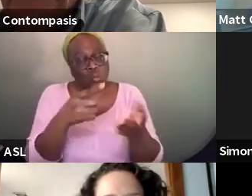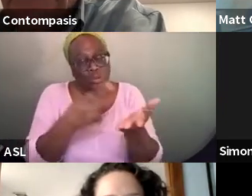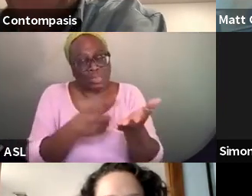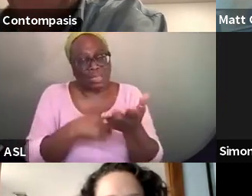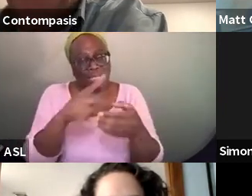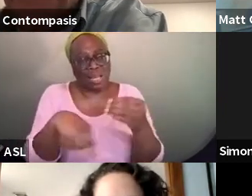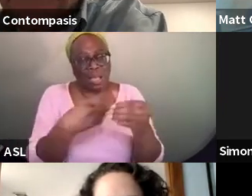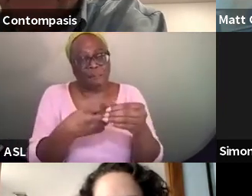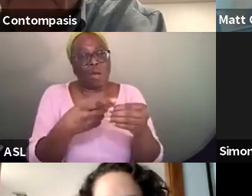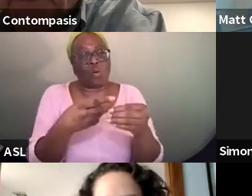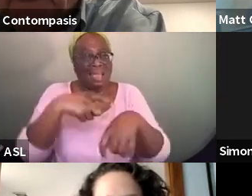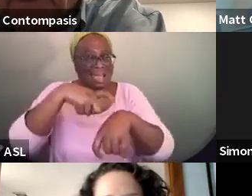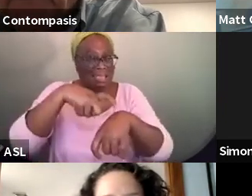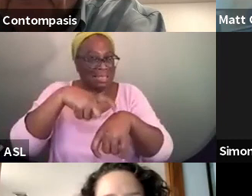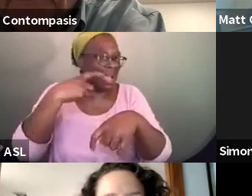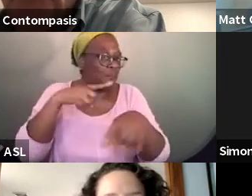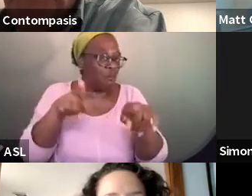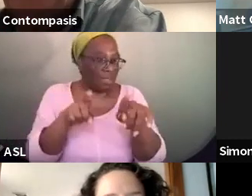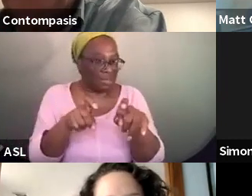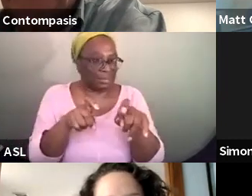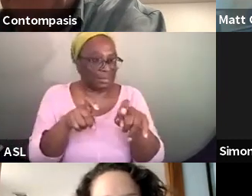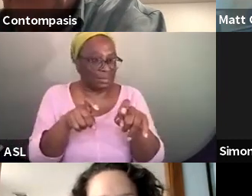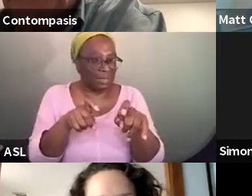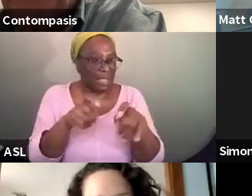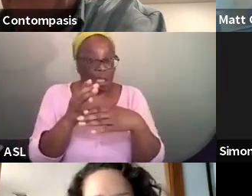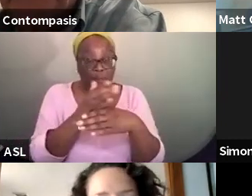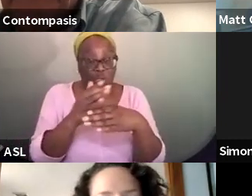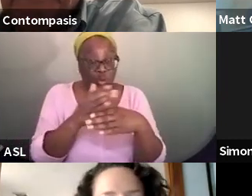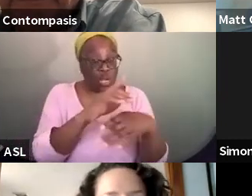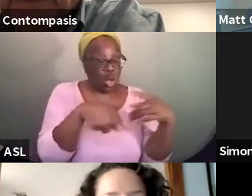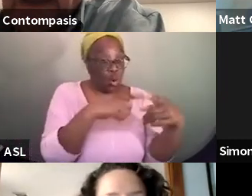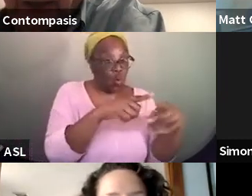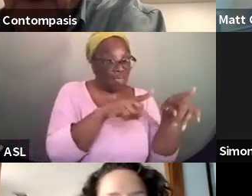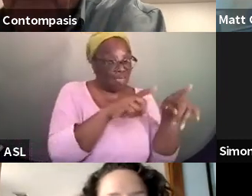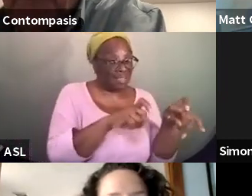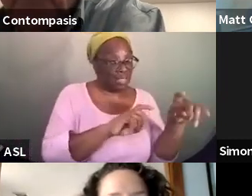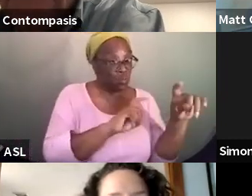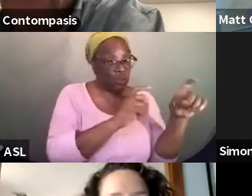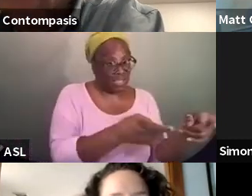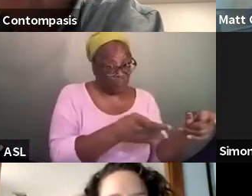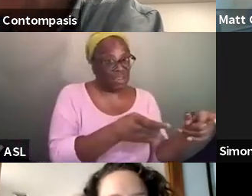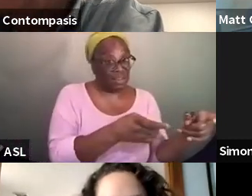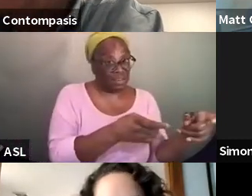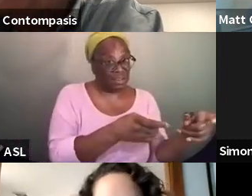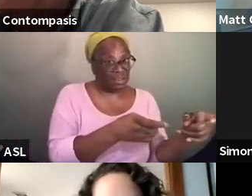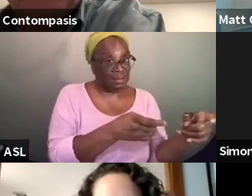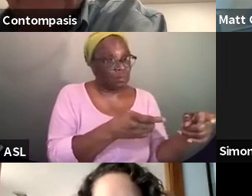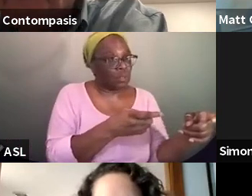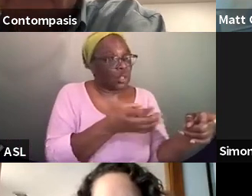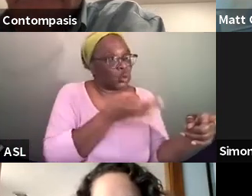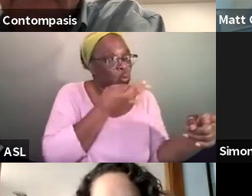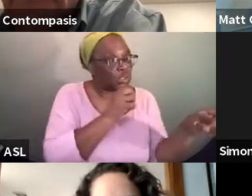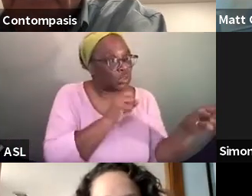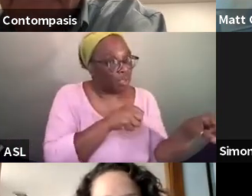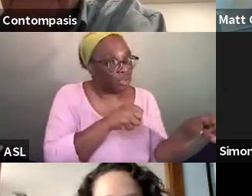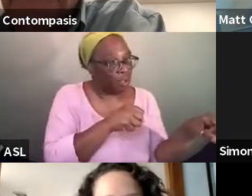shortness of time between when the test would be given I would assume as soon as school began, and